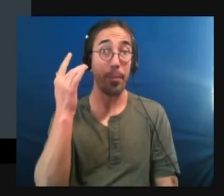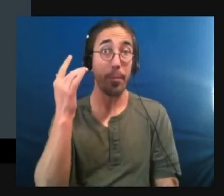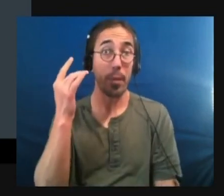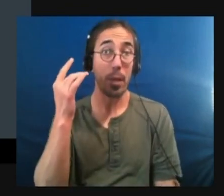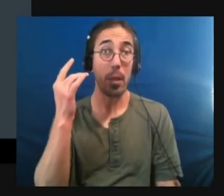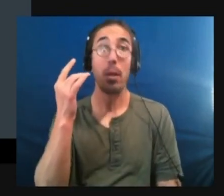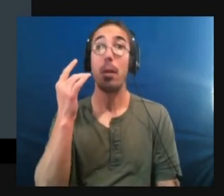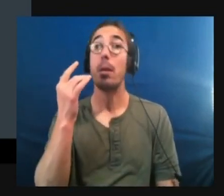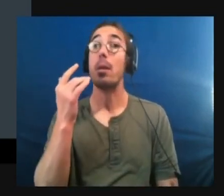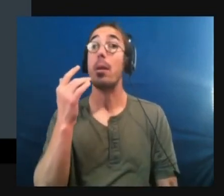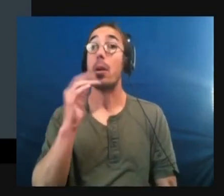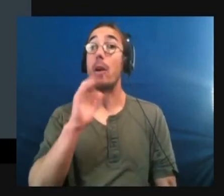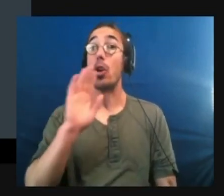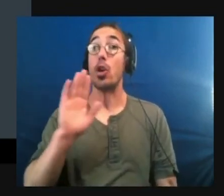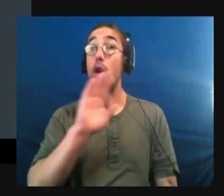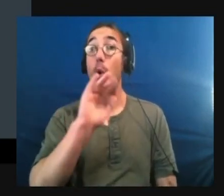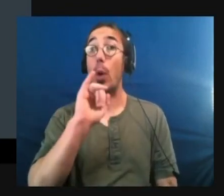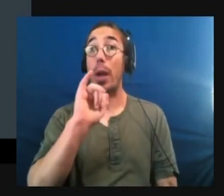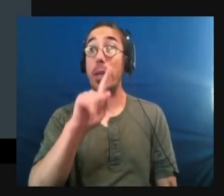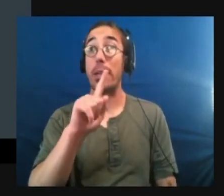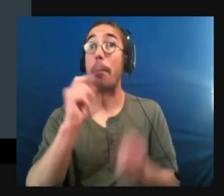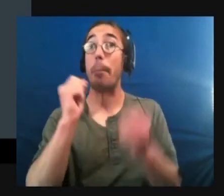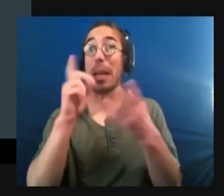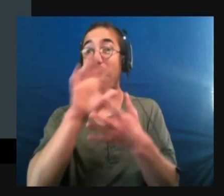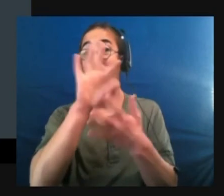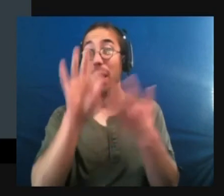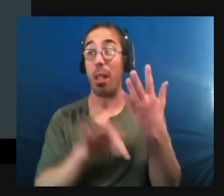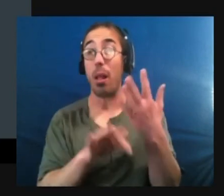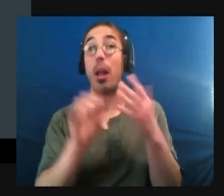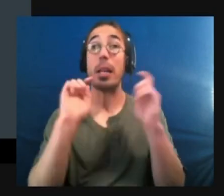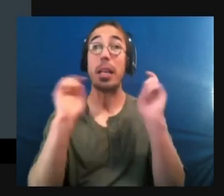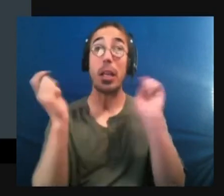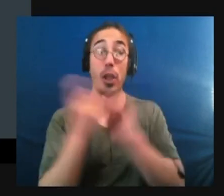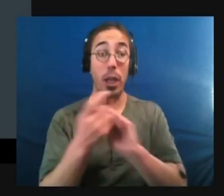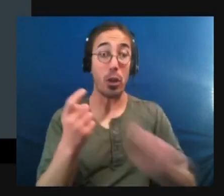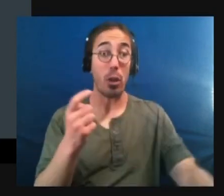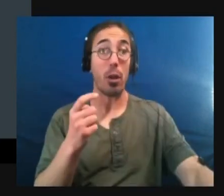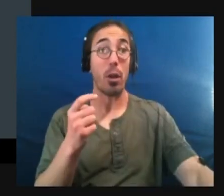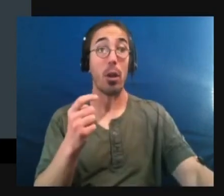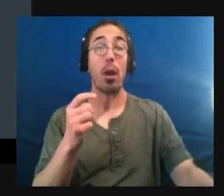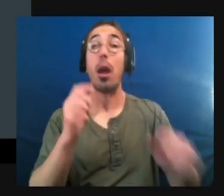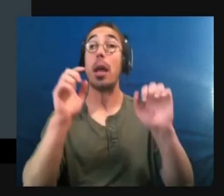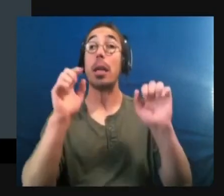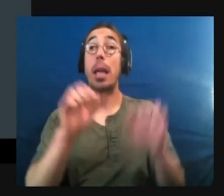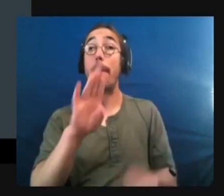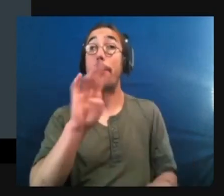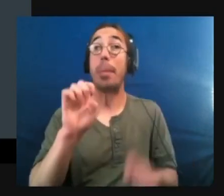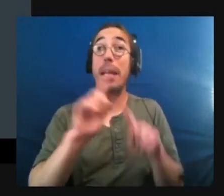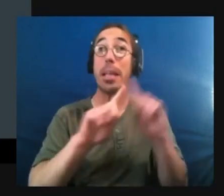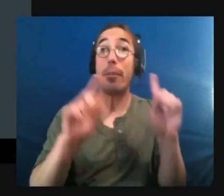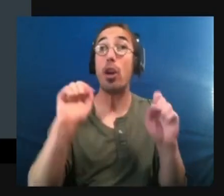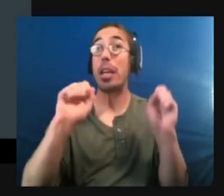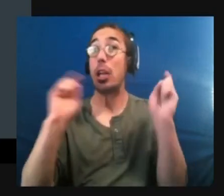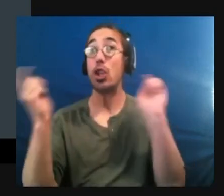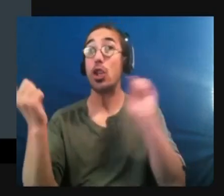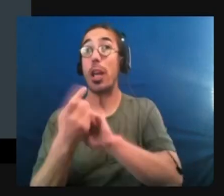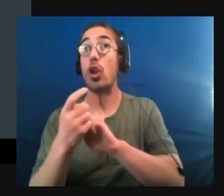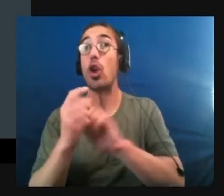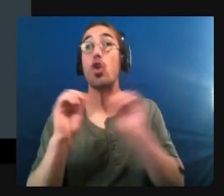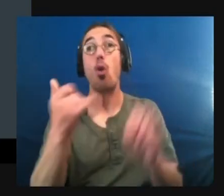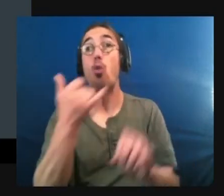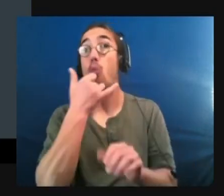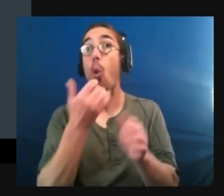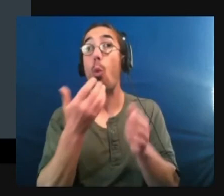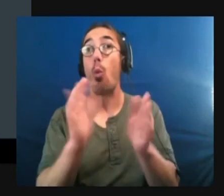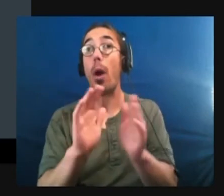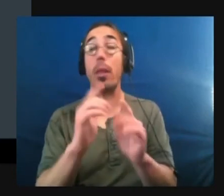your identities can be many things. They can change, they can look different, they can be different. There's no wrong way to do this. The